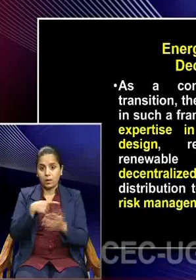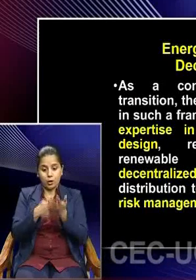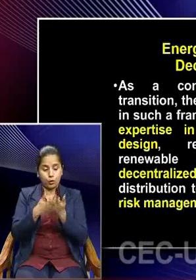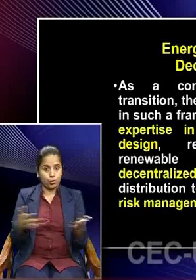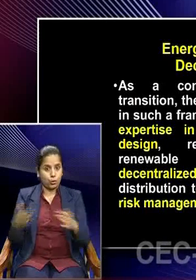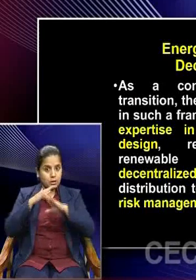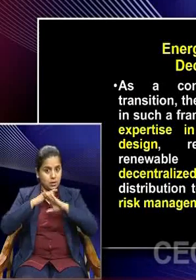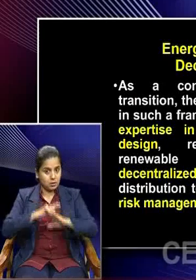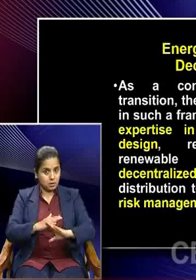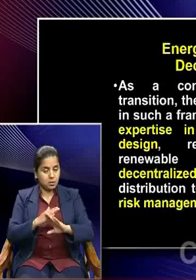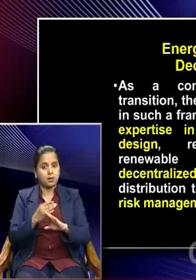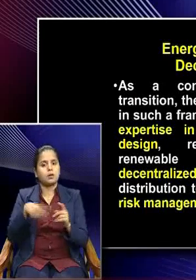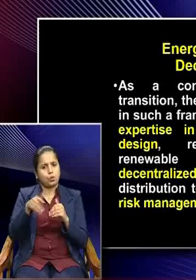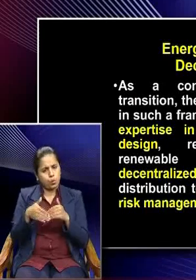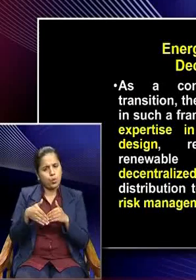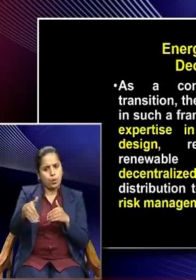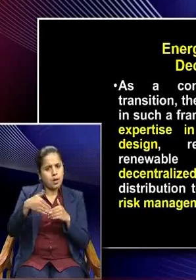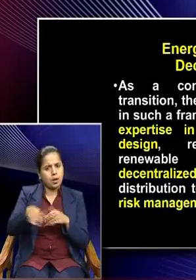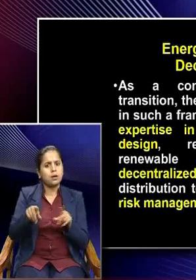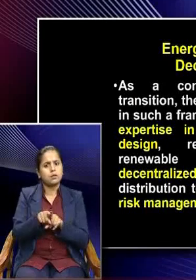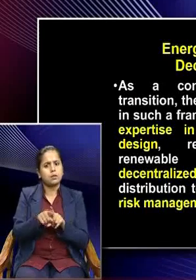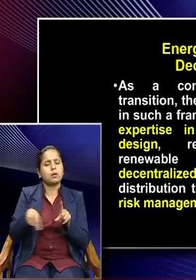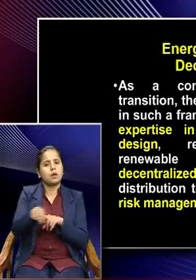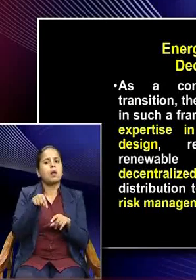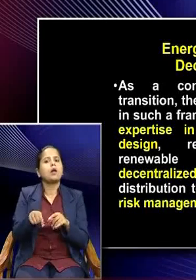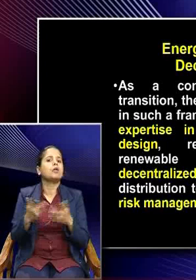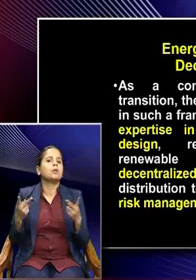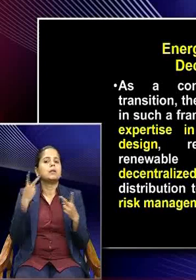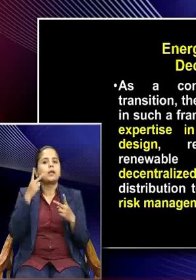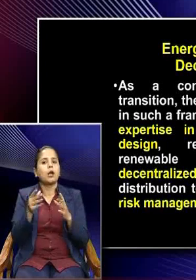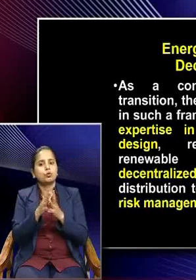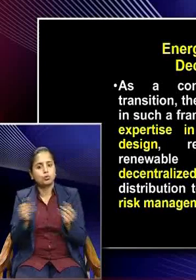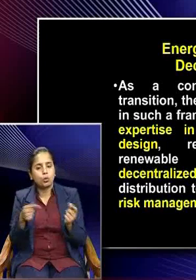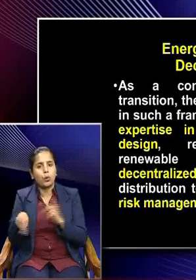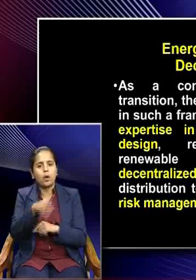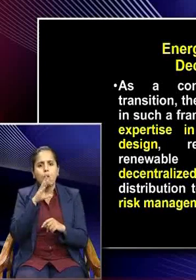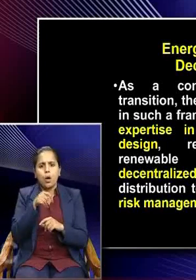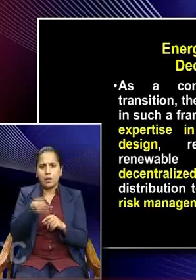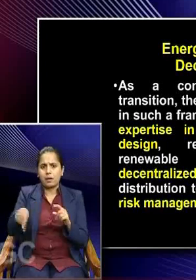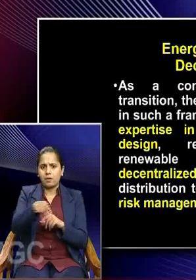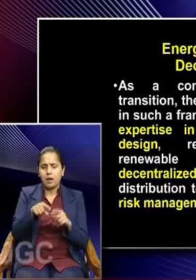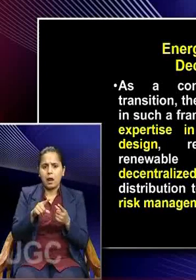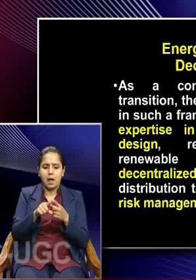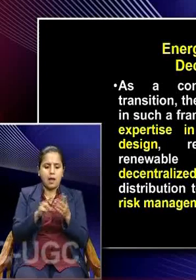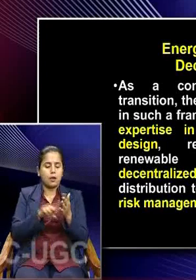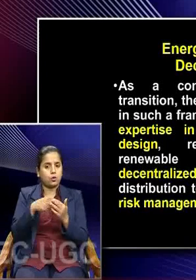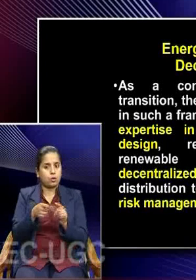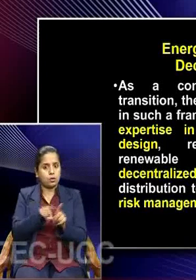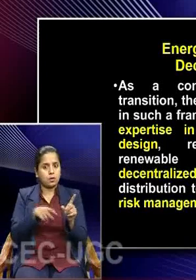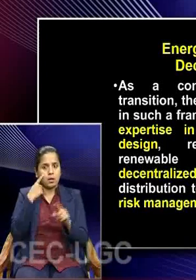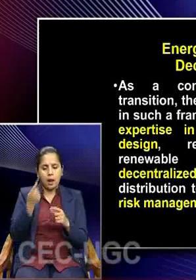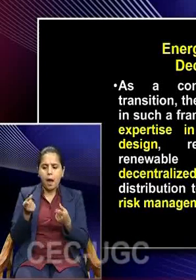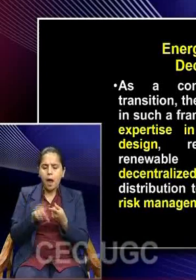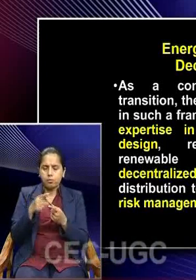and will be then addressed as a consequence of energy transition. The emerging energy